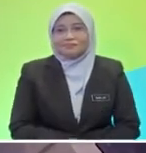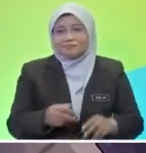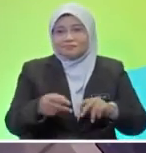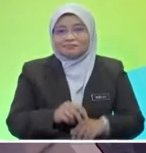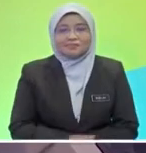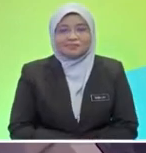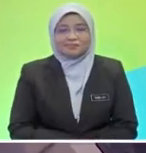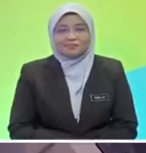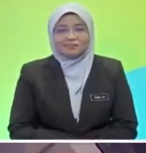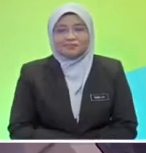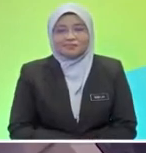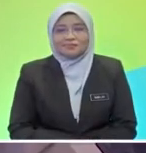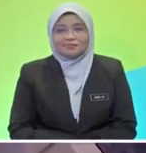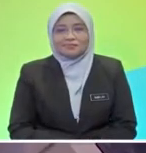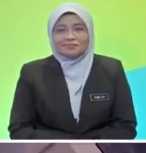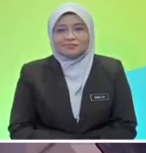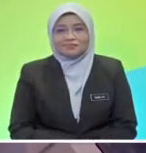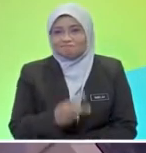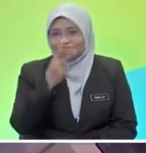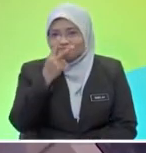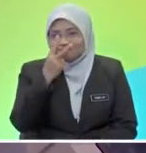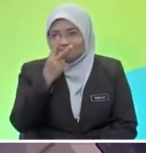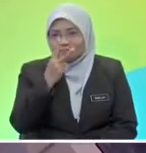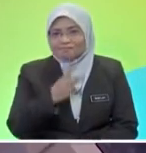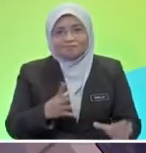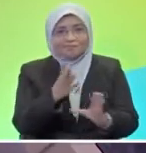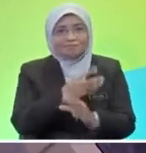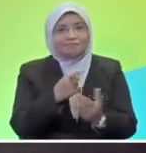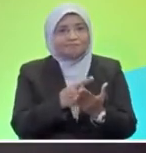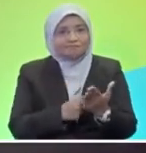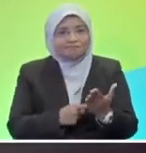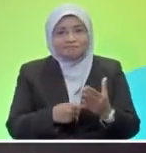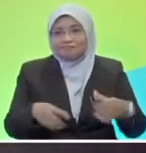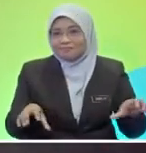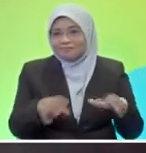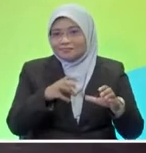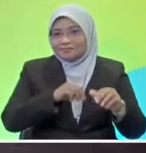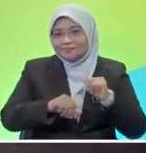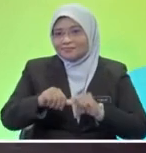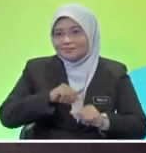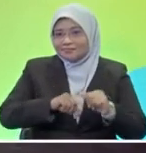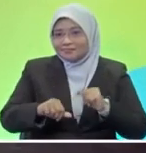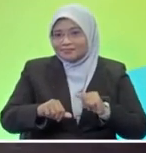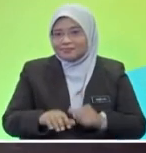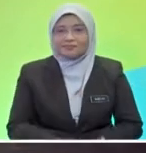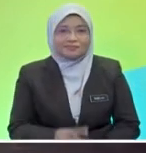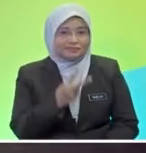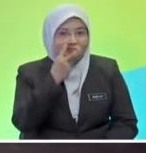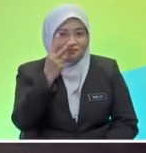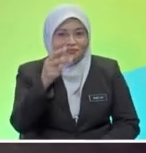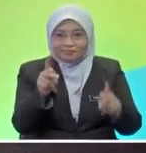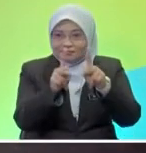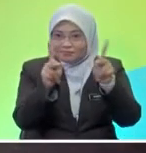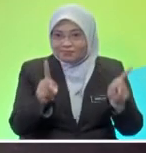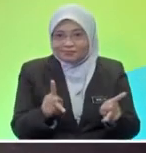our body parts. So our game is the dice game. Okay, if you can see here, I have